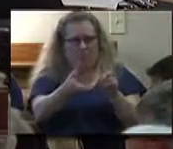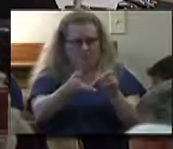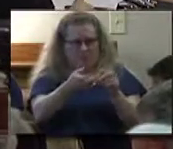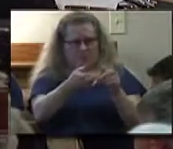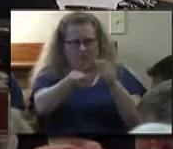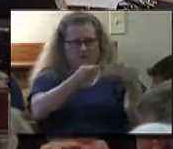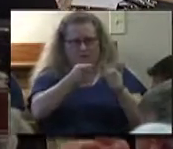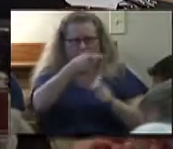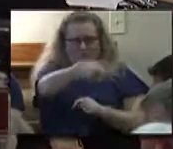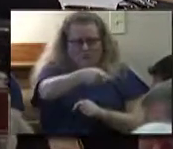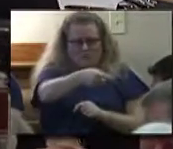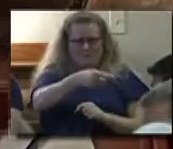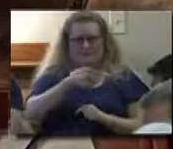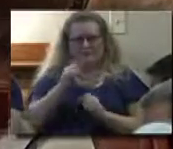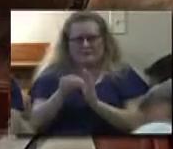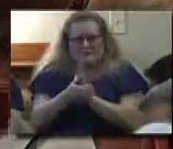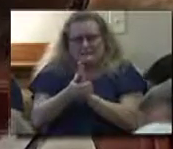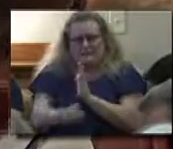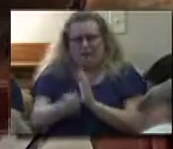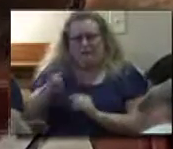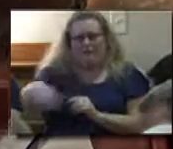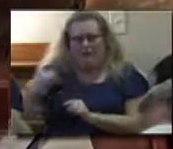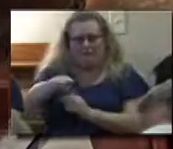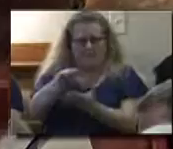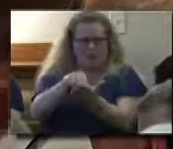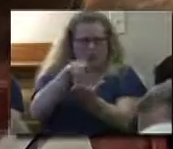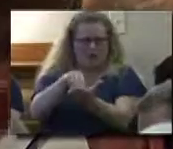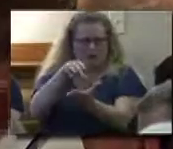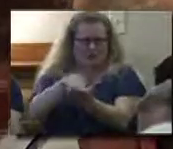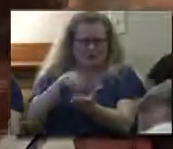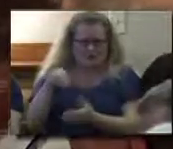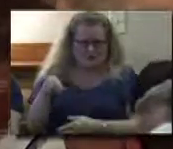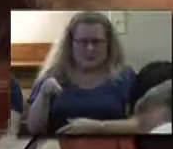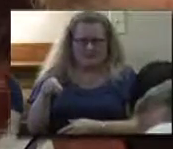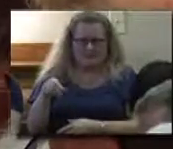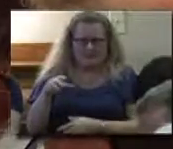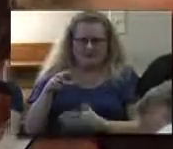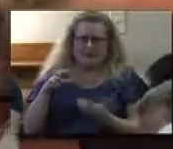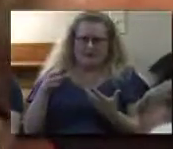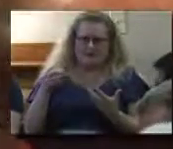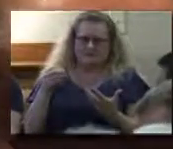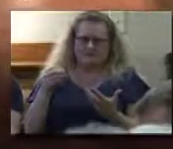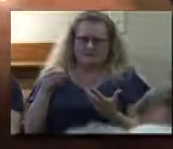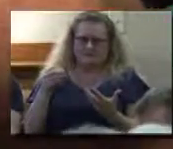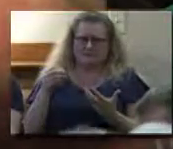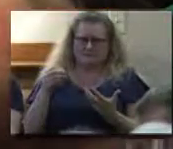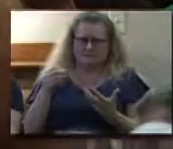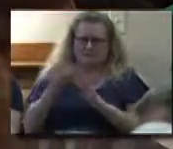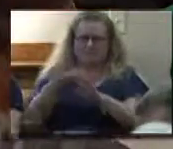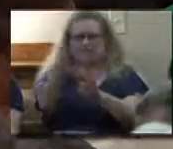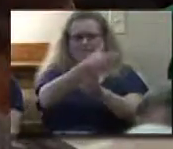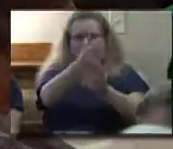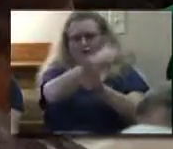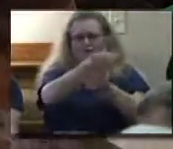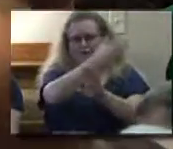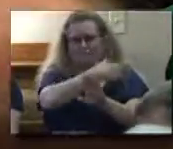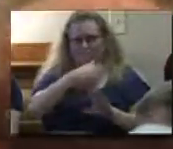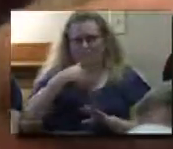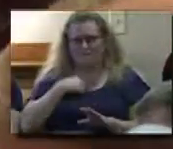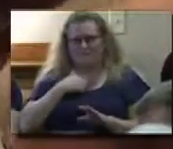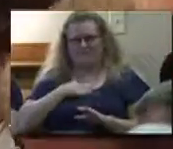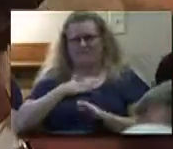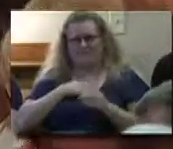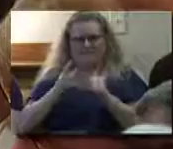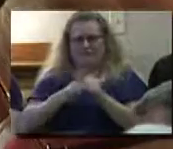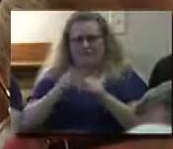way. True. It's really, absolutely true. It's a skill that they've learned. And my, in a prior, three lives back, I think, my